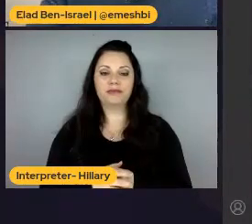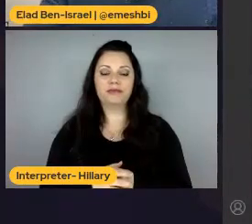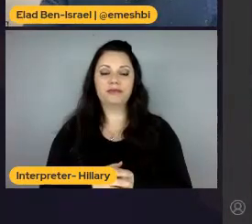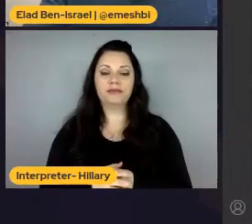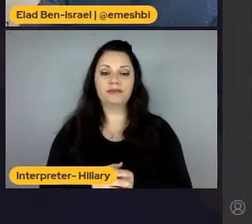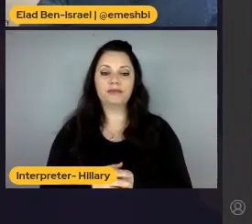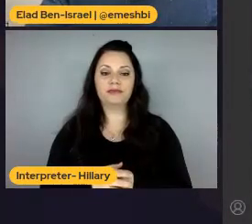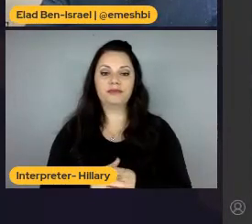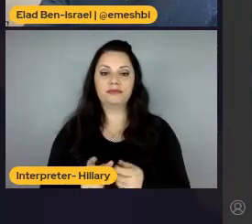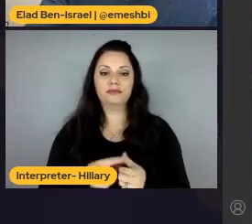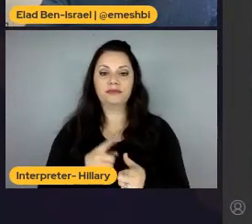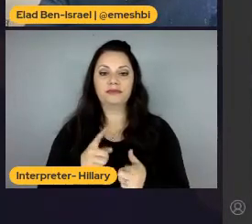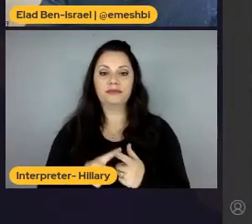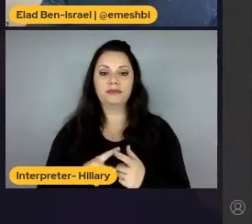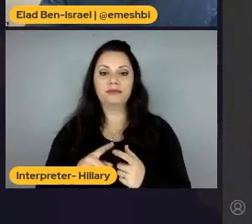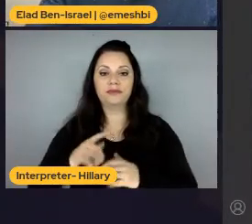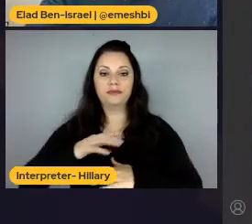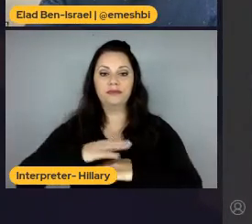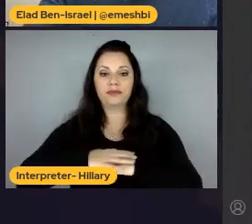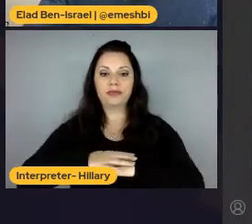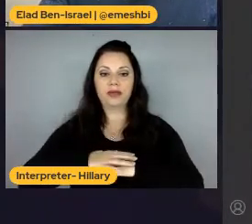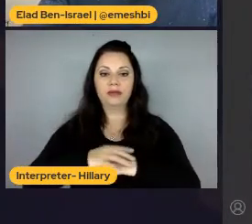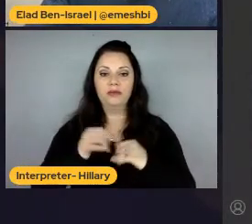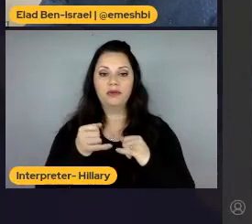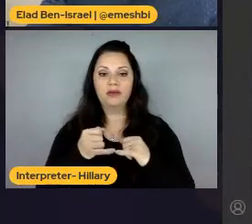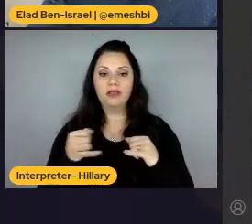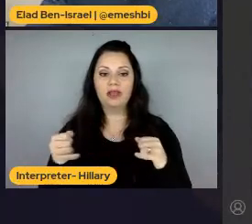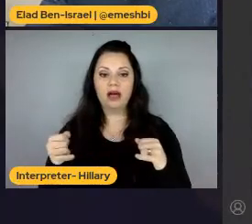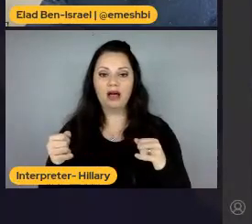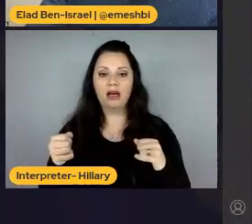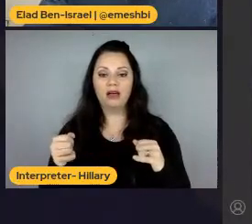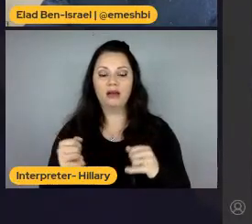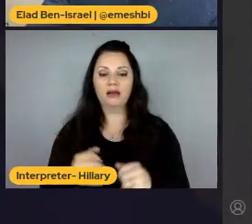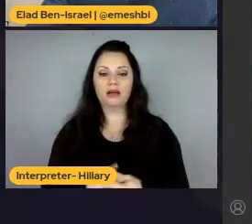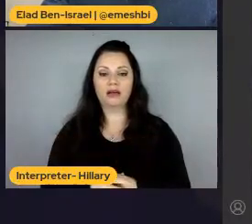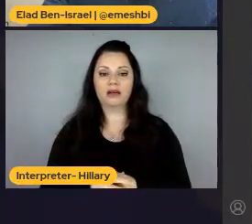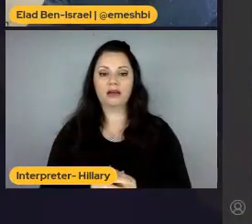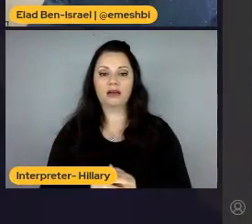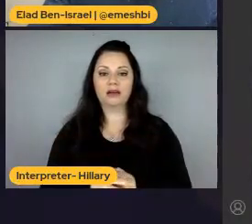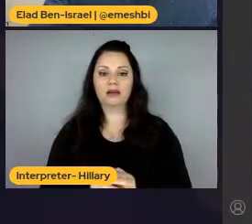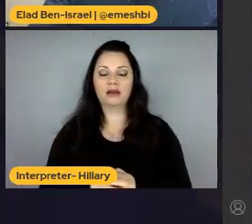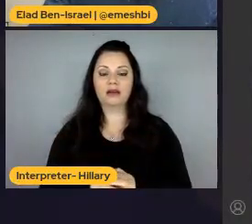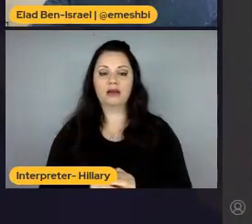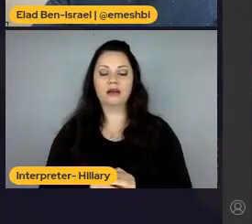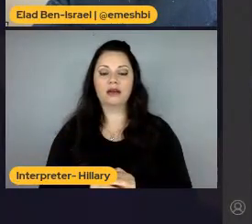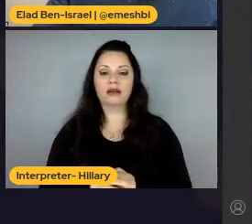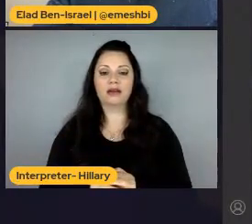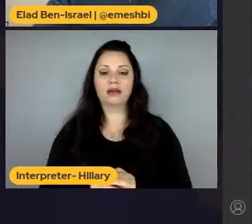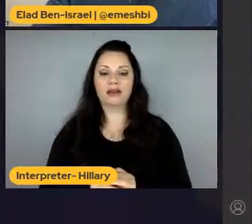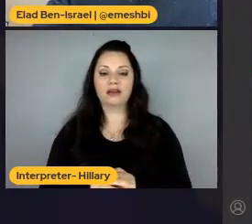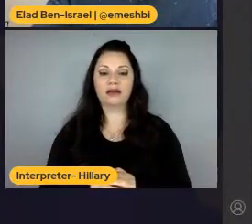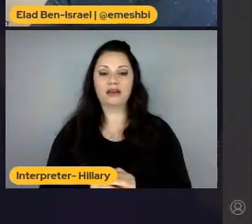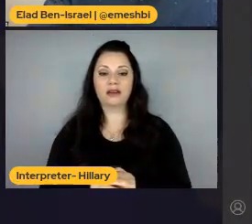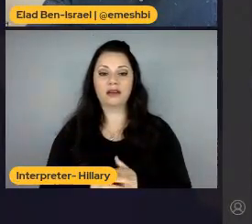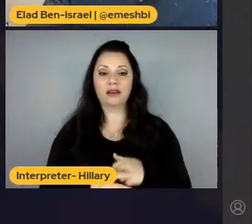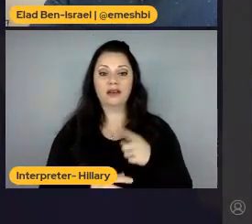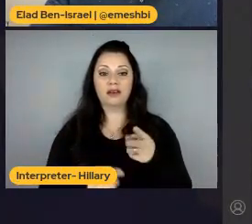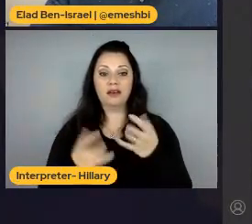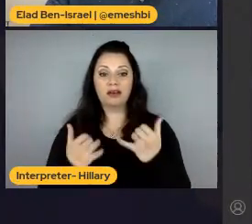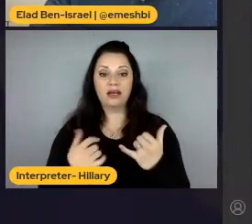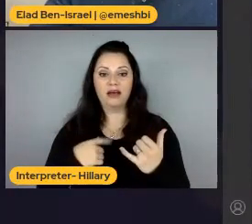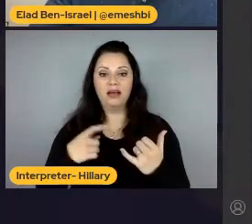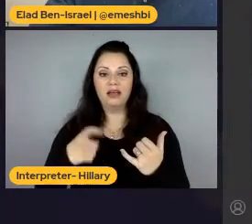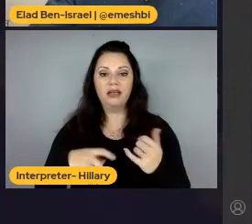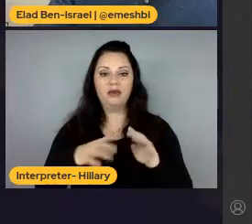and then table line super scope ID, and then here I need the props. So it's going